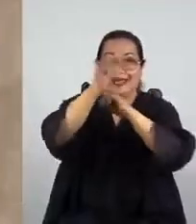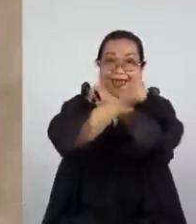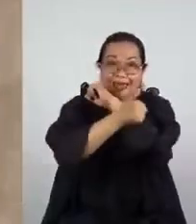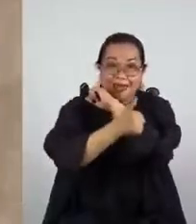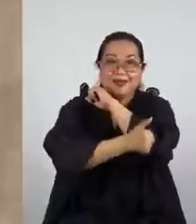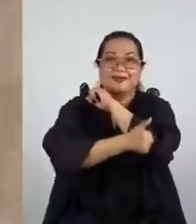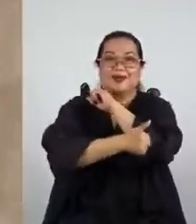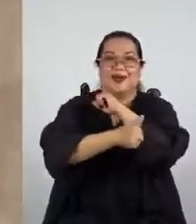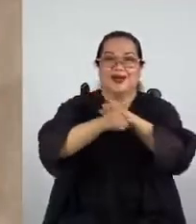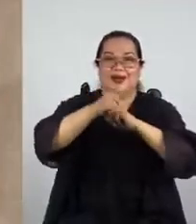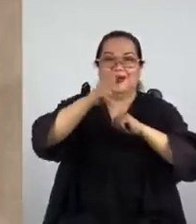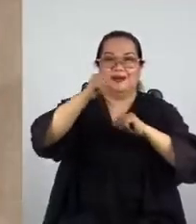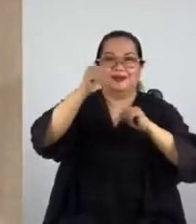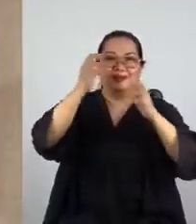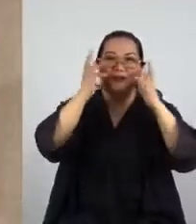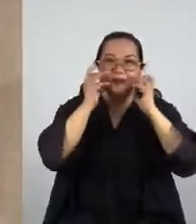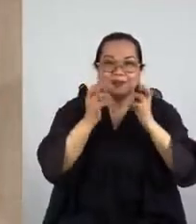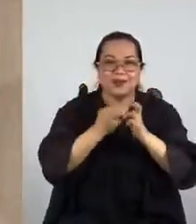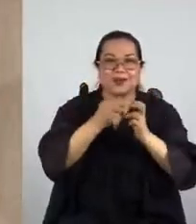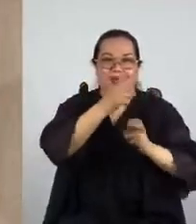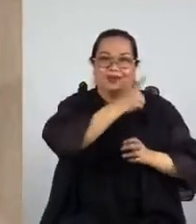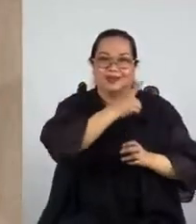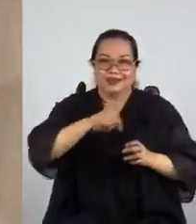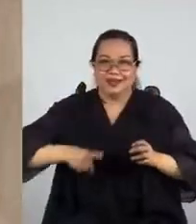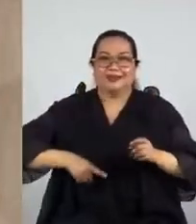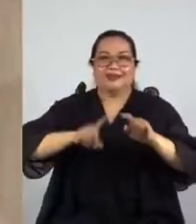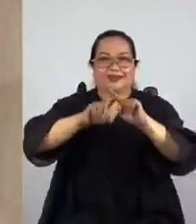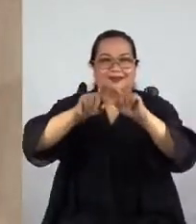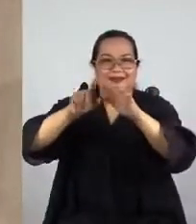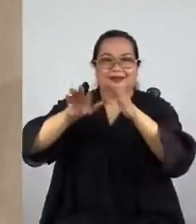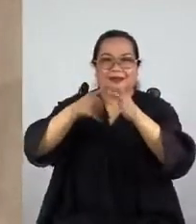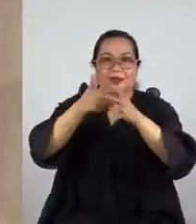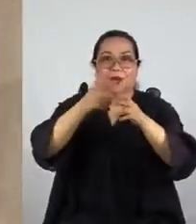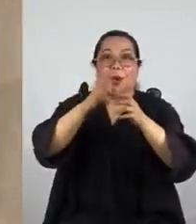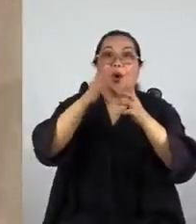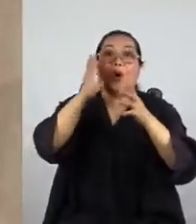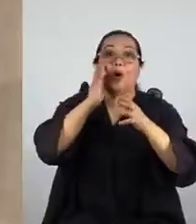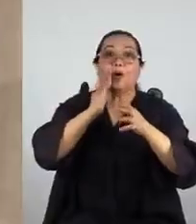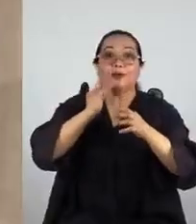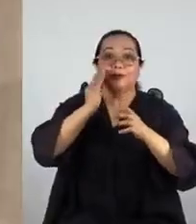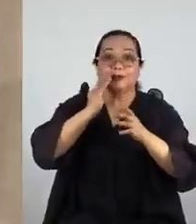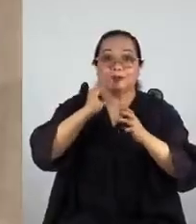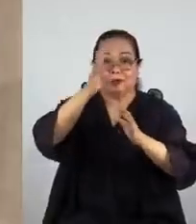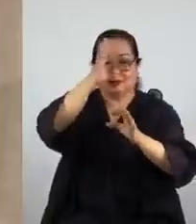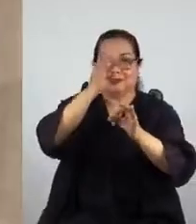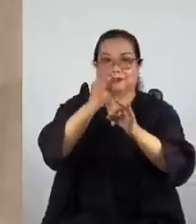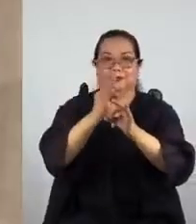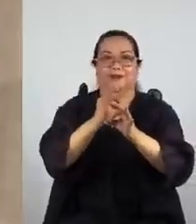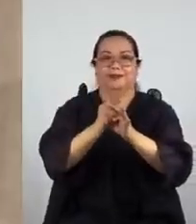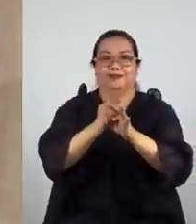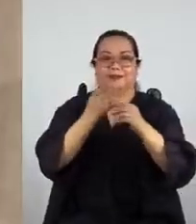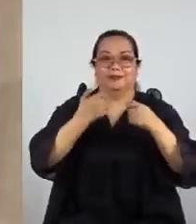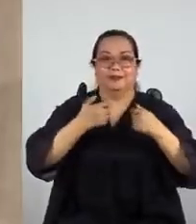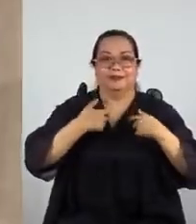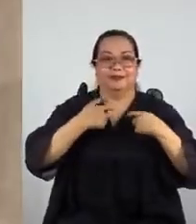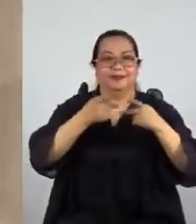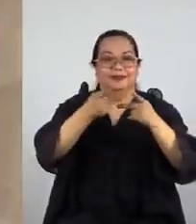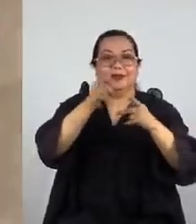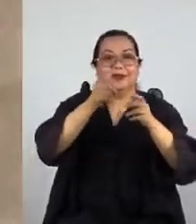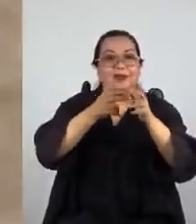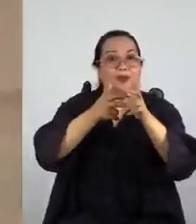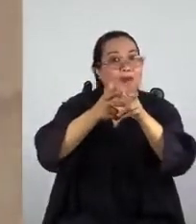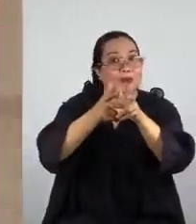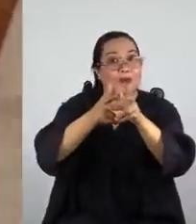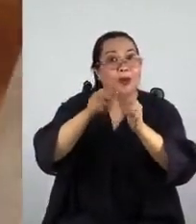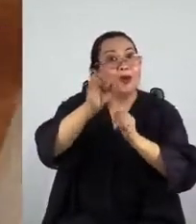run. Similar in the sense that they all are running the race of faith. But they have different arenas where they had to run the